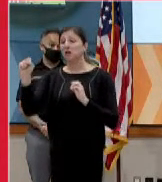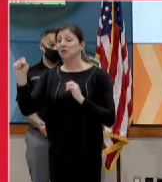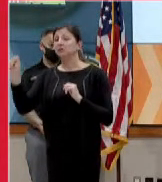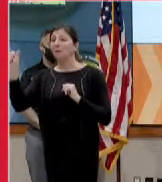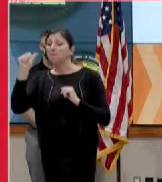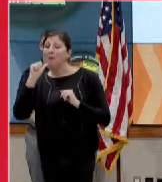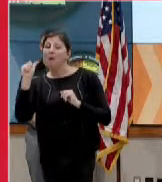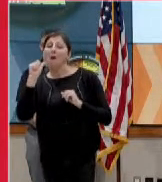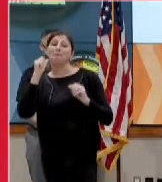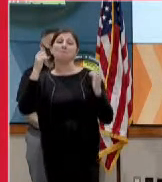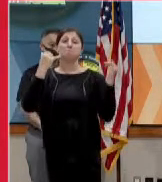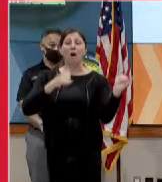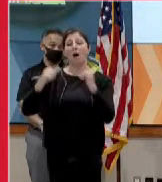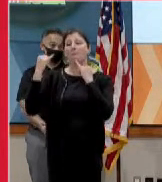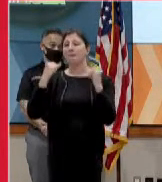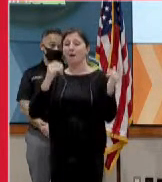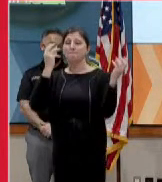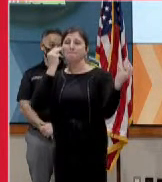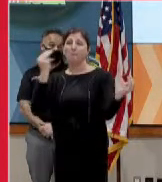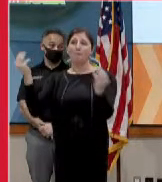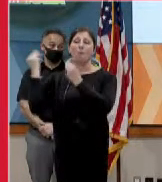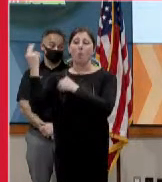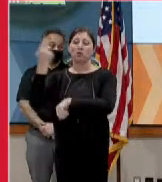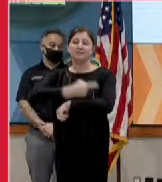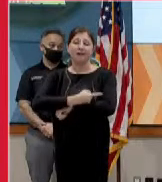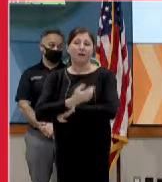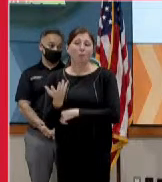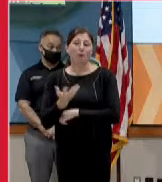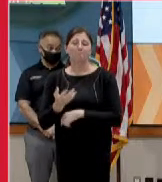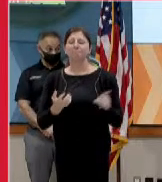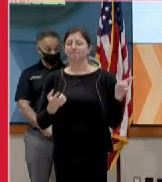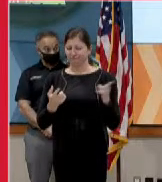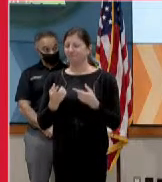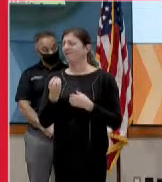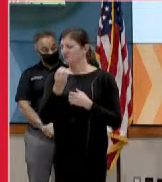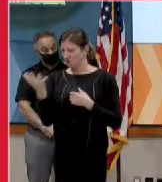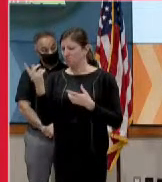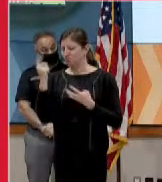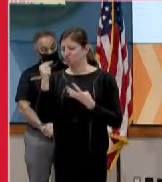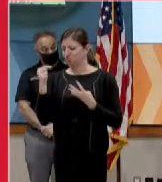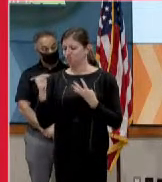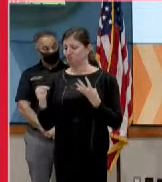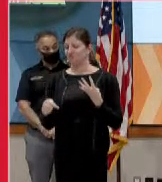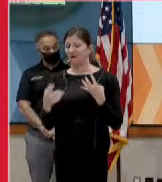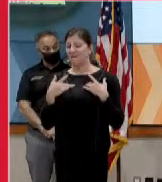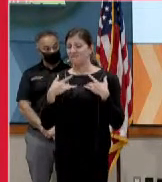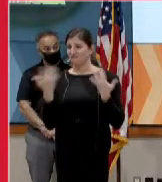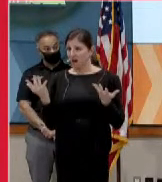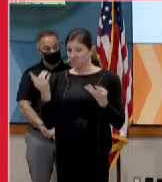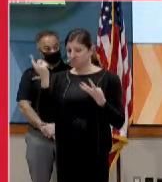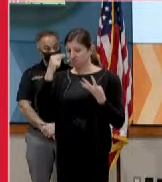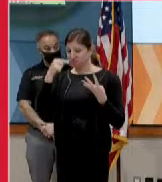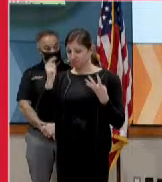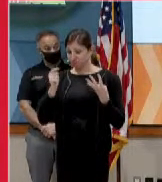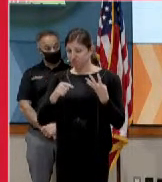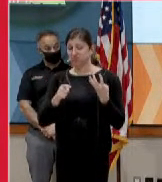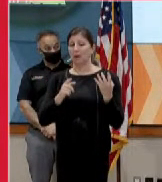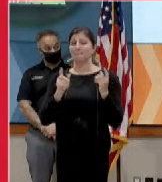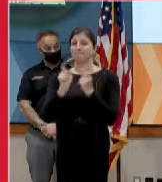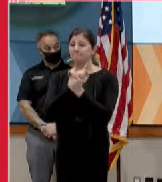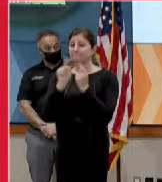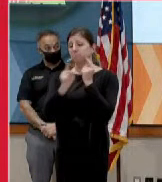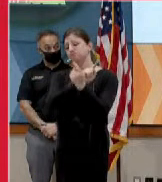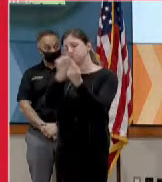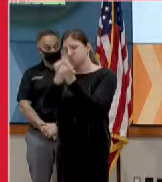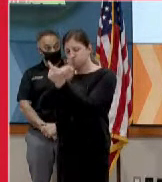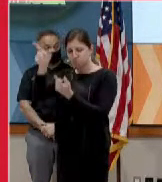clubs, Memorial Day. Yeah, there's a couple of things on that. All these events, every event that has close contact with people,